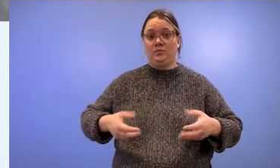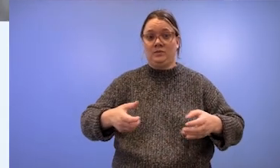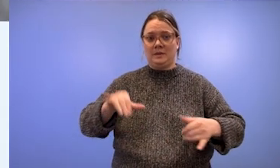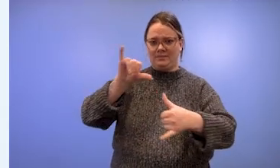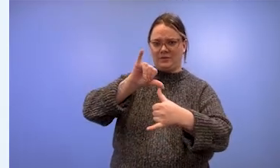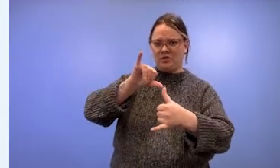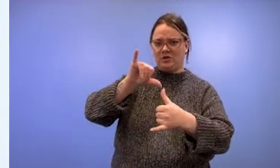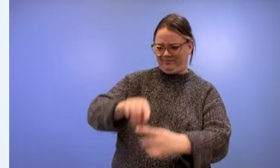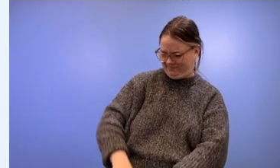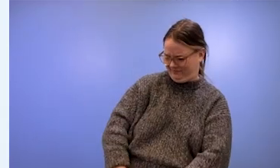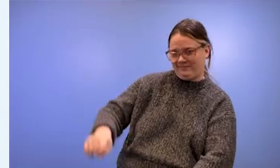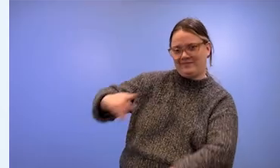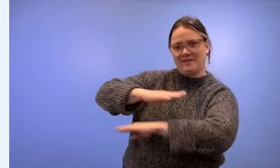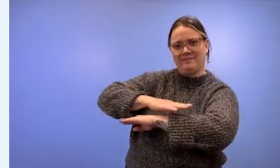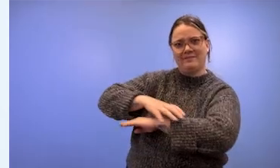table.